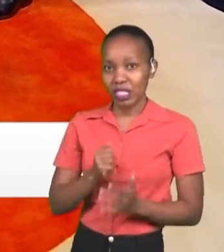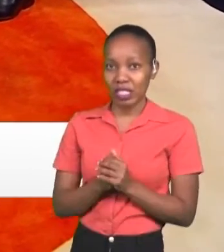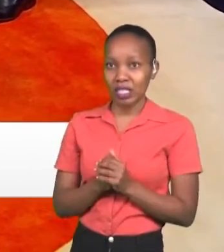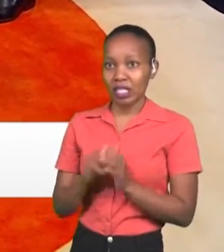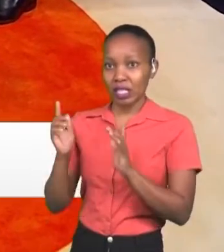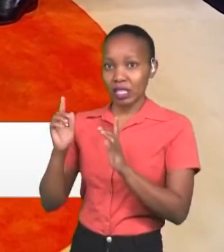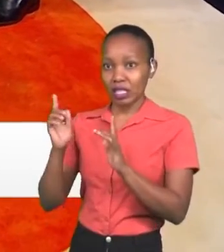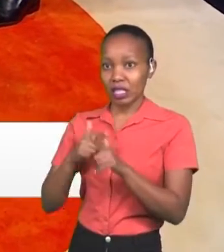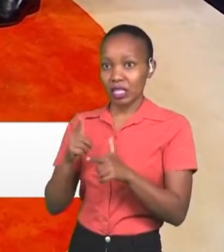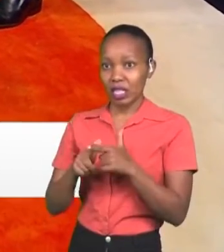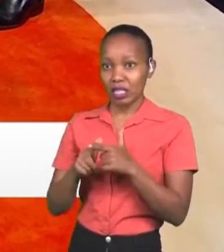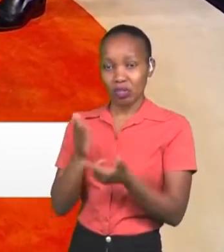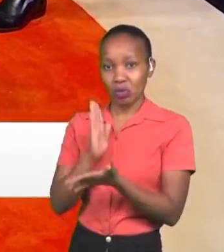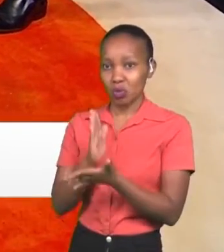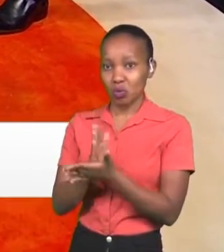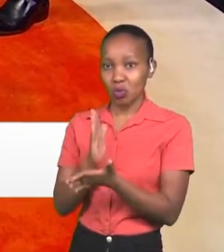end of the day.